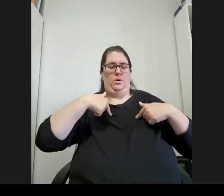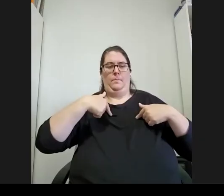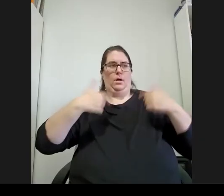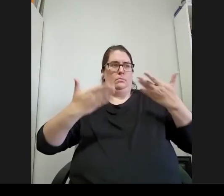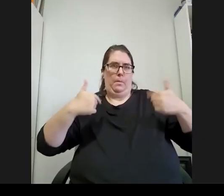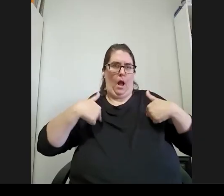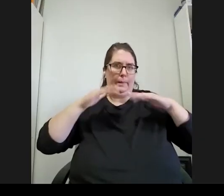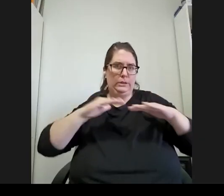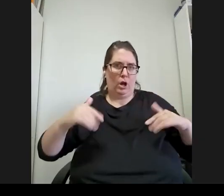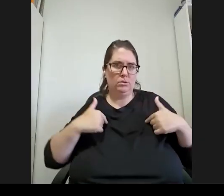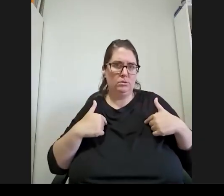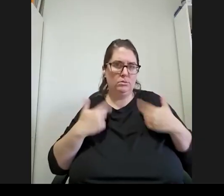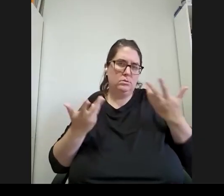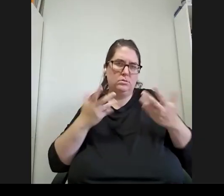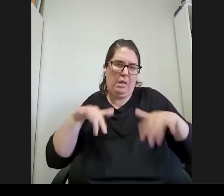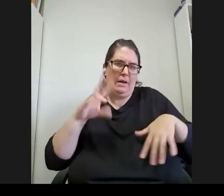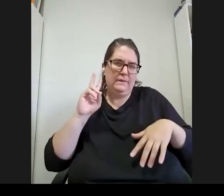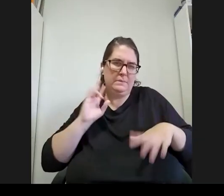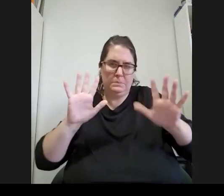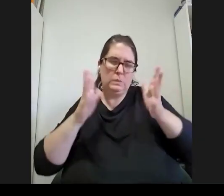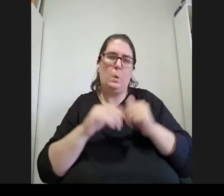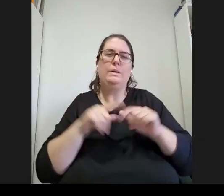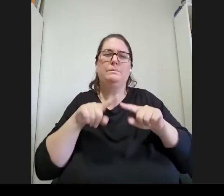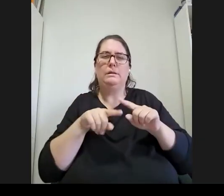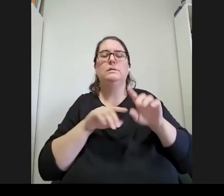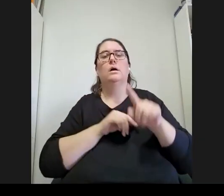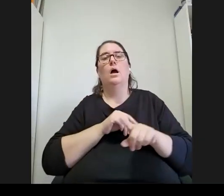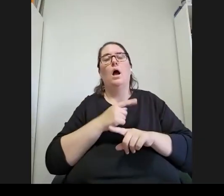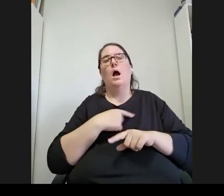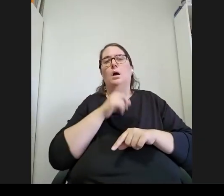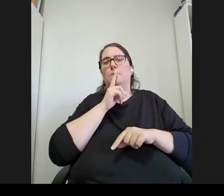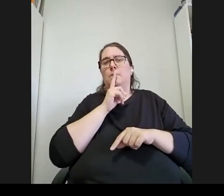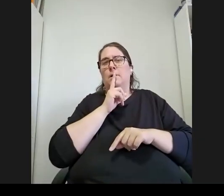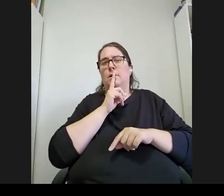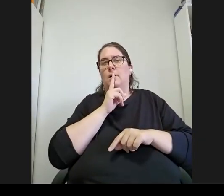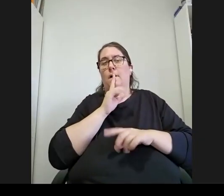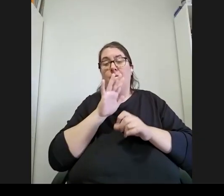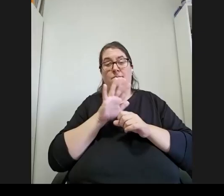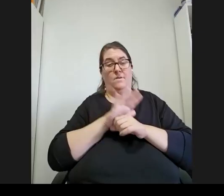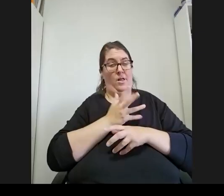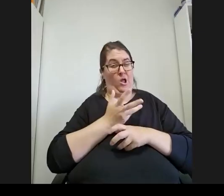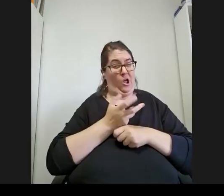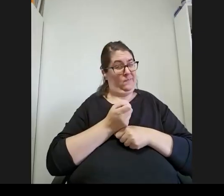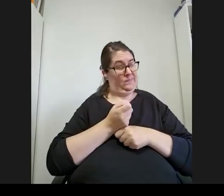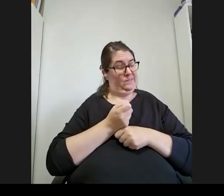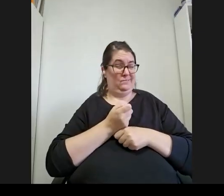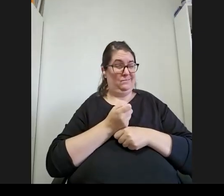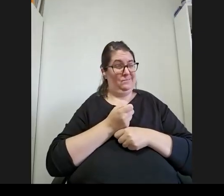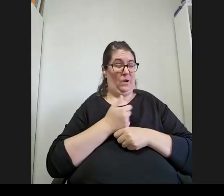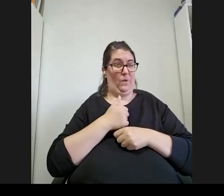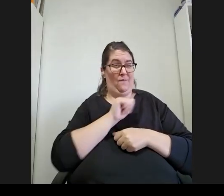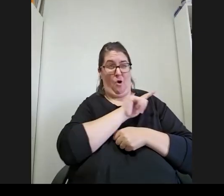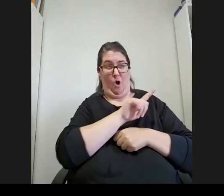its usage for both. I would not necessarily be fully confident in saying that we have all